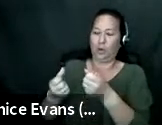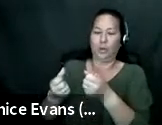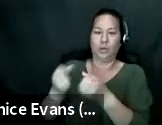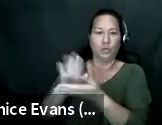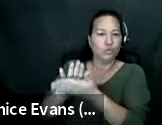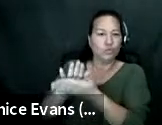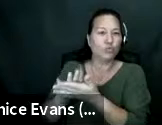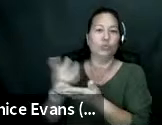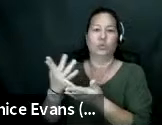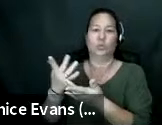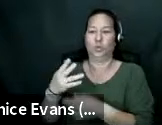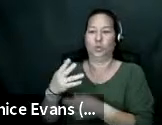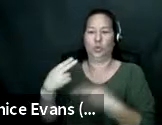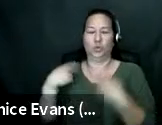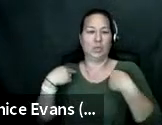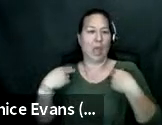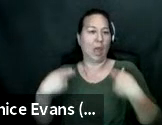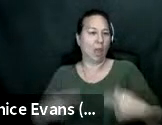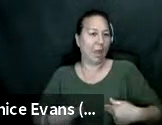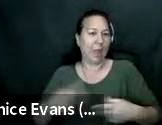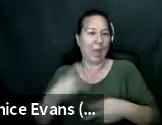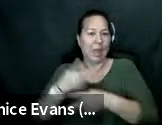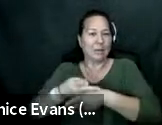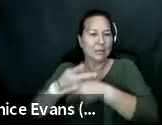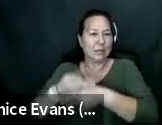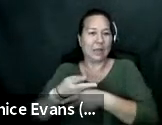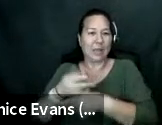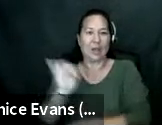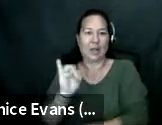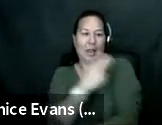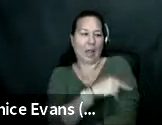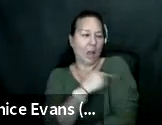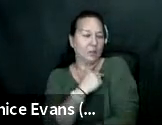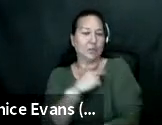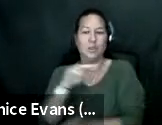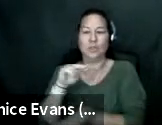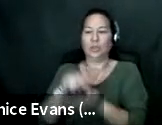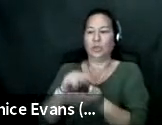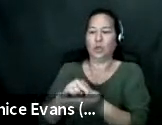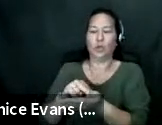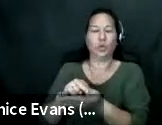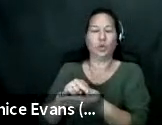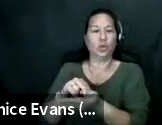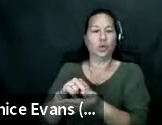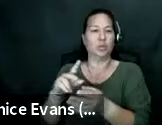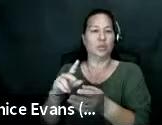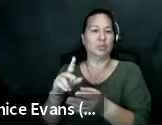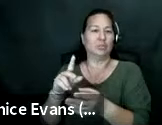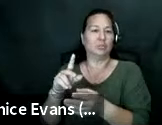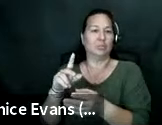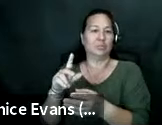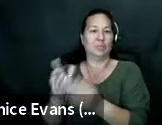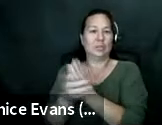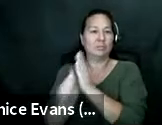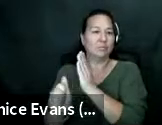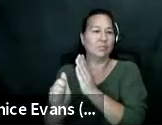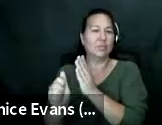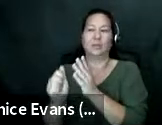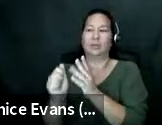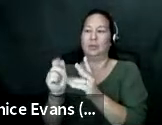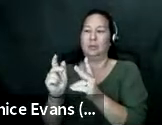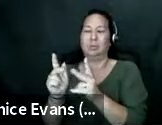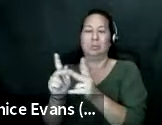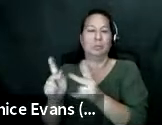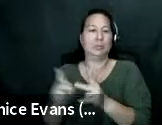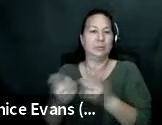healthcare settings, such as hospitals, skilled nursing facilities, and places